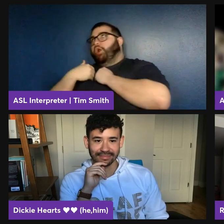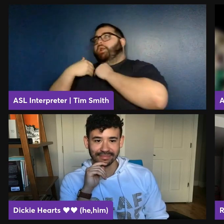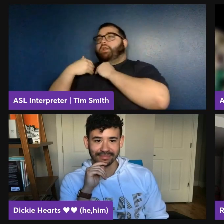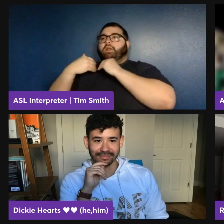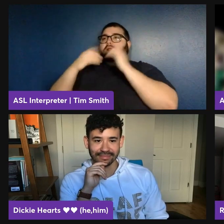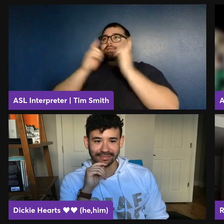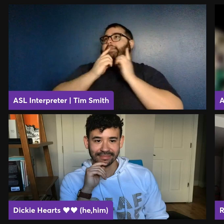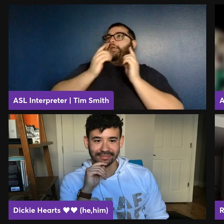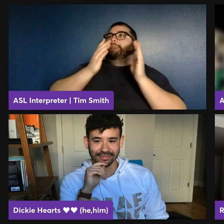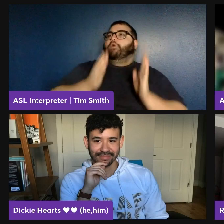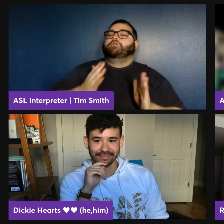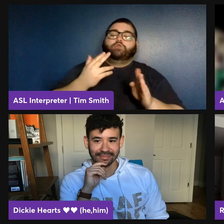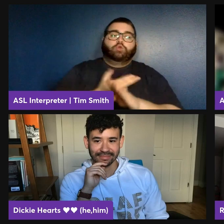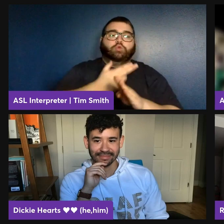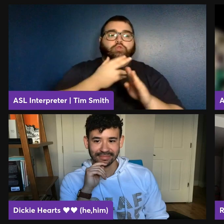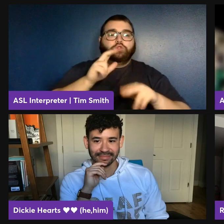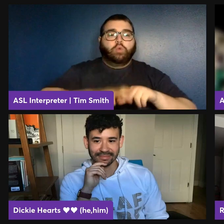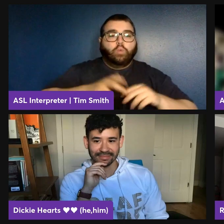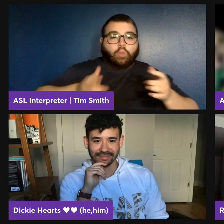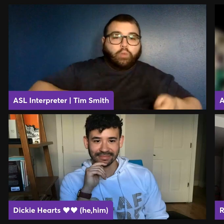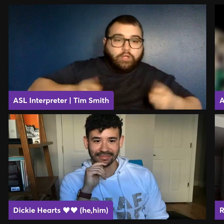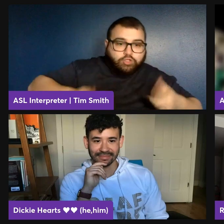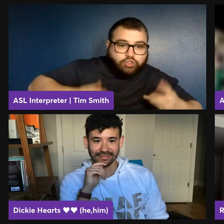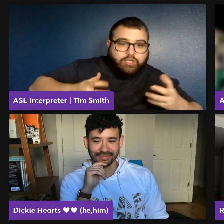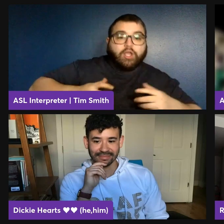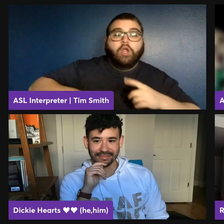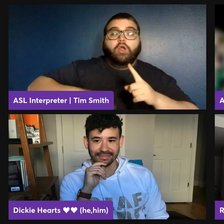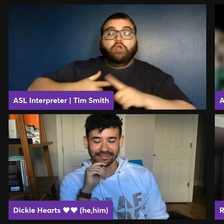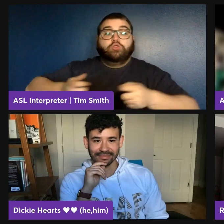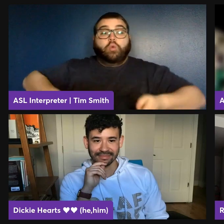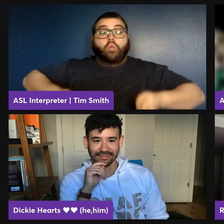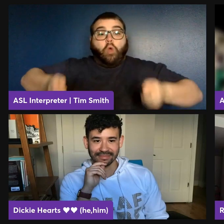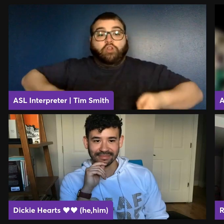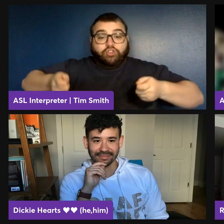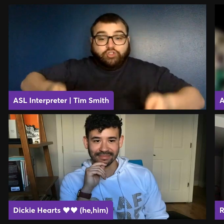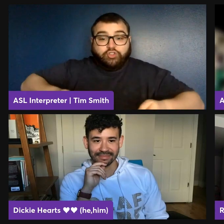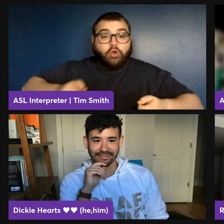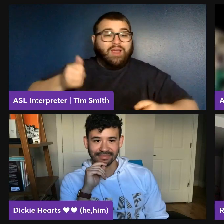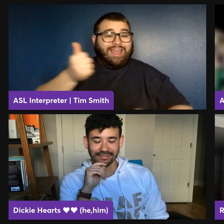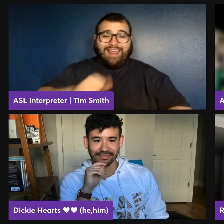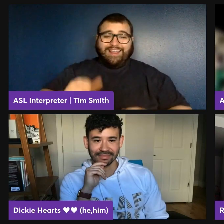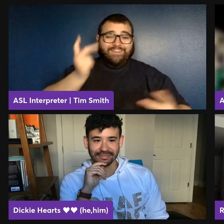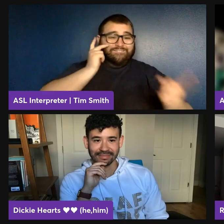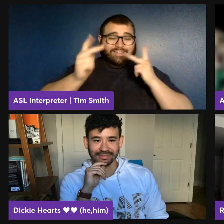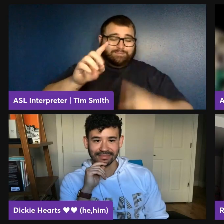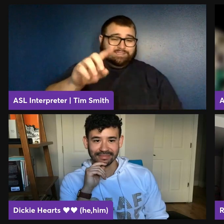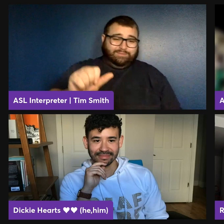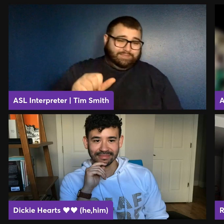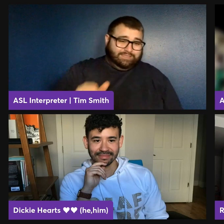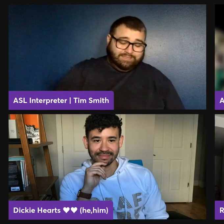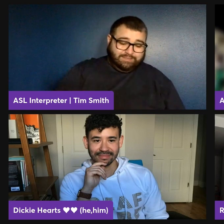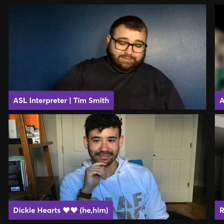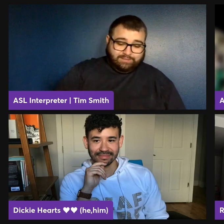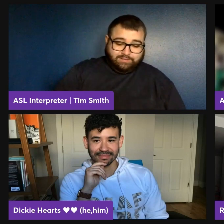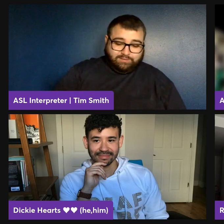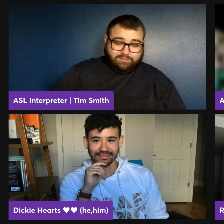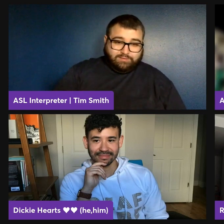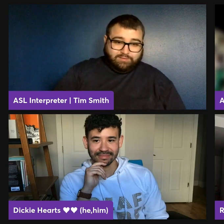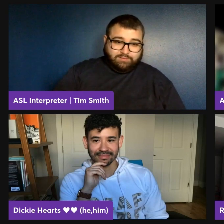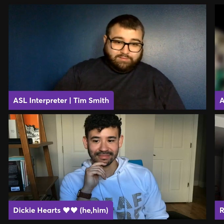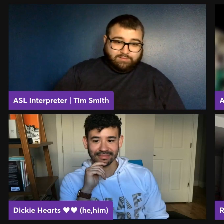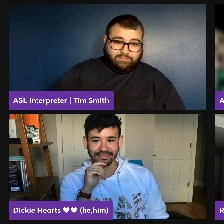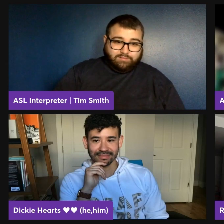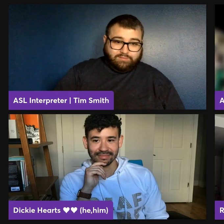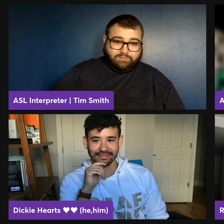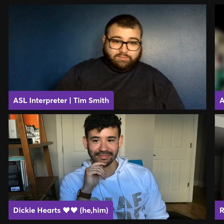a wheelchair user, somebody who uses a walker, somebody who has any disability that you can see at all, you know, and there are so many people who